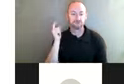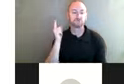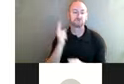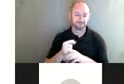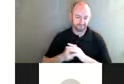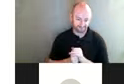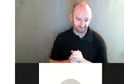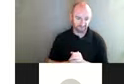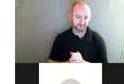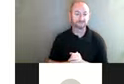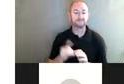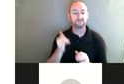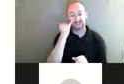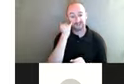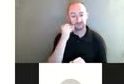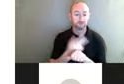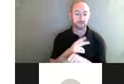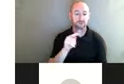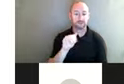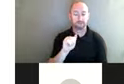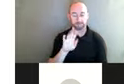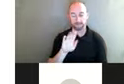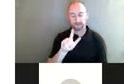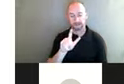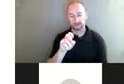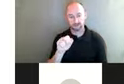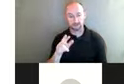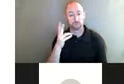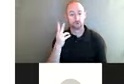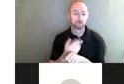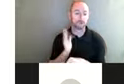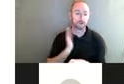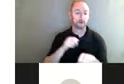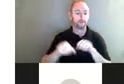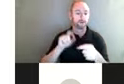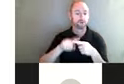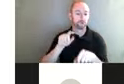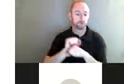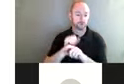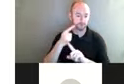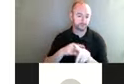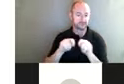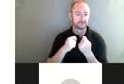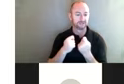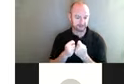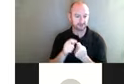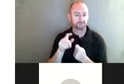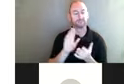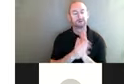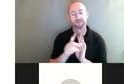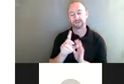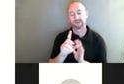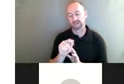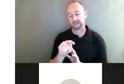And if you were at Tableau and you wanted to join the maps team and be on our bike to work month team, you would get to be a datum shifter because that